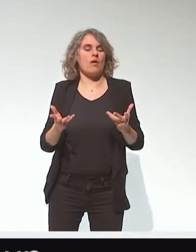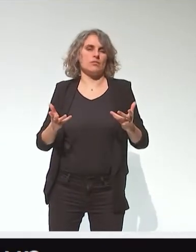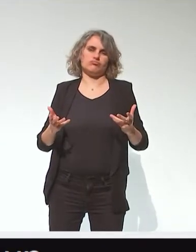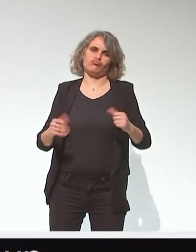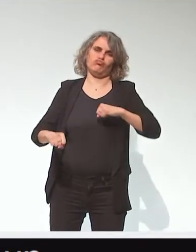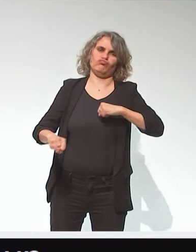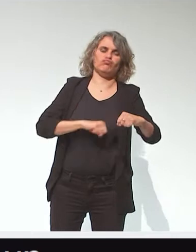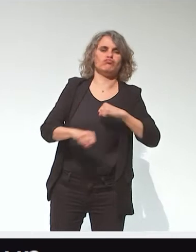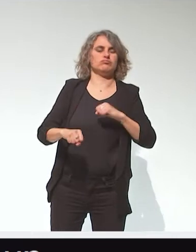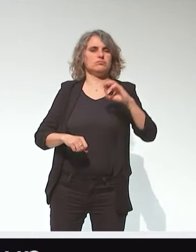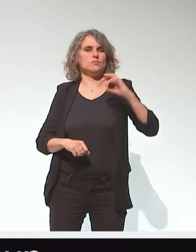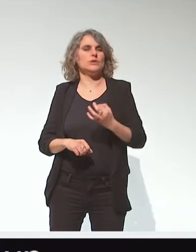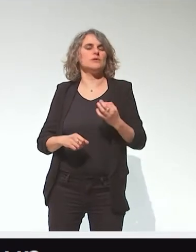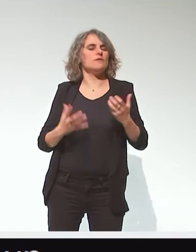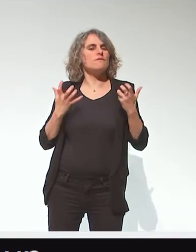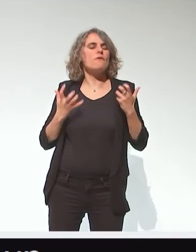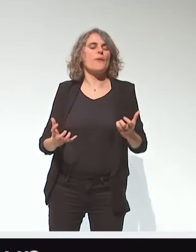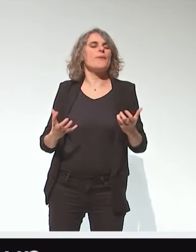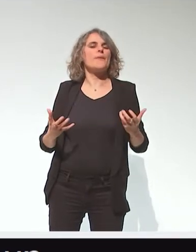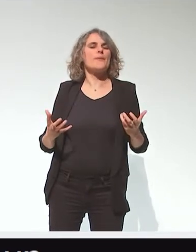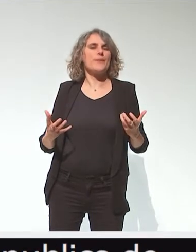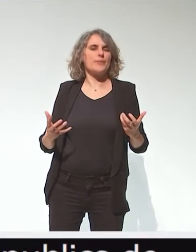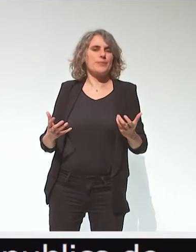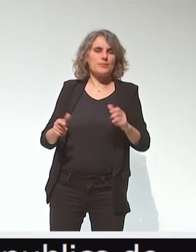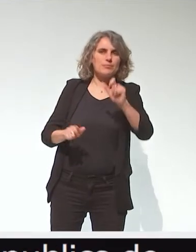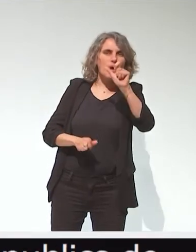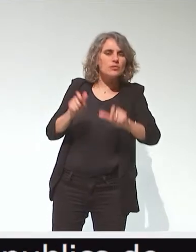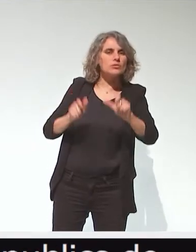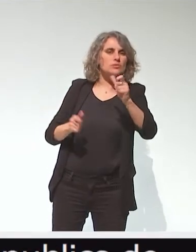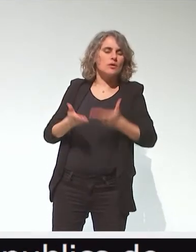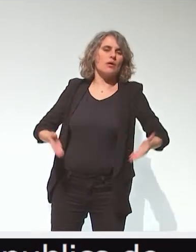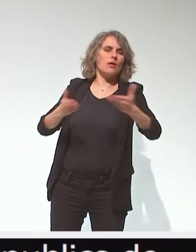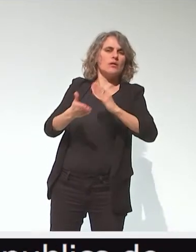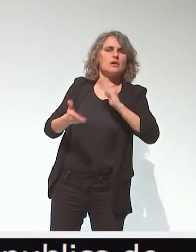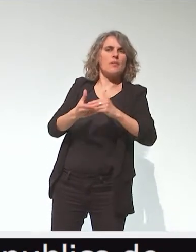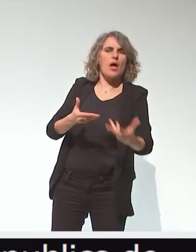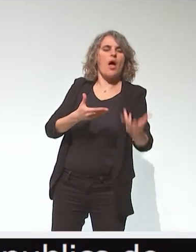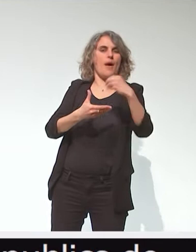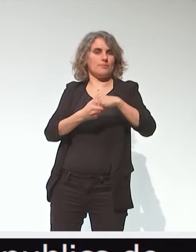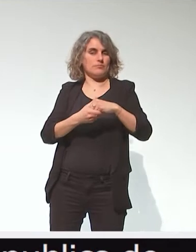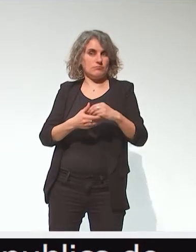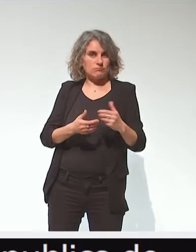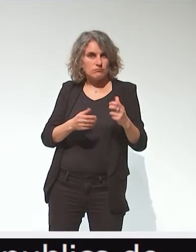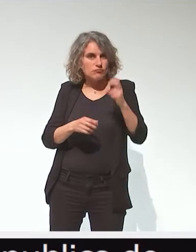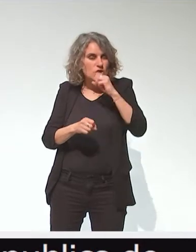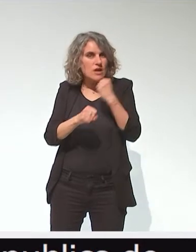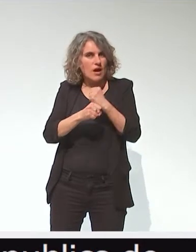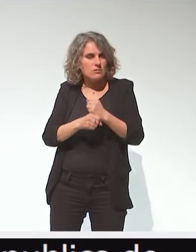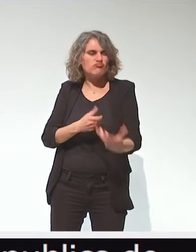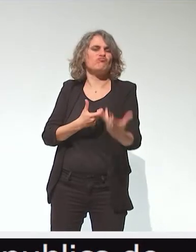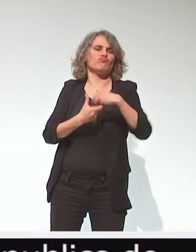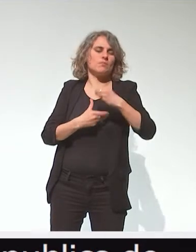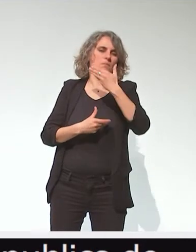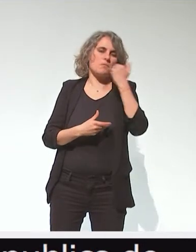of job seekers with disabilities. In most cases, it is shared with other authorities, which is not making